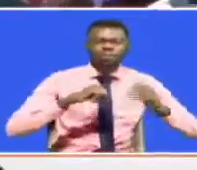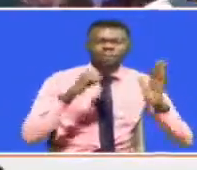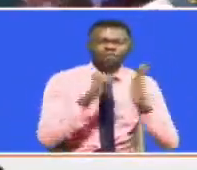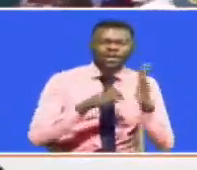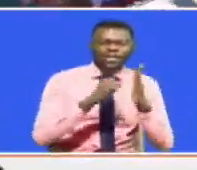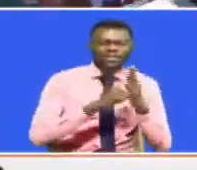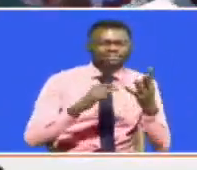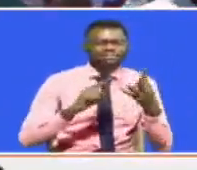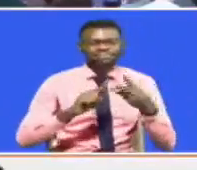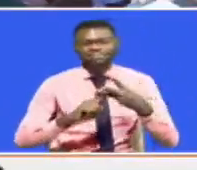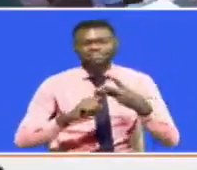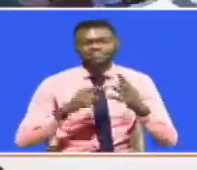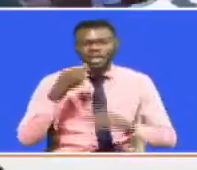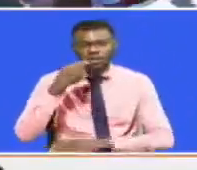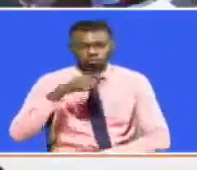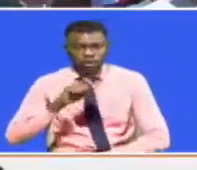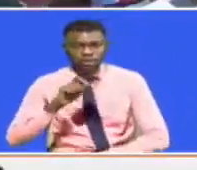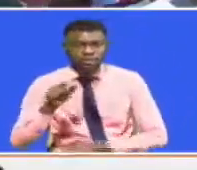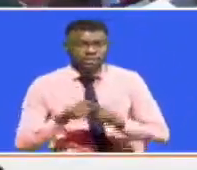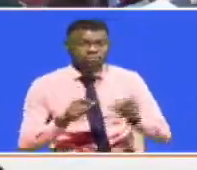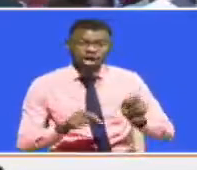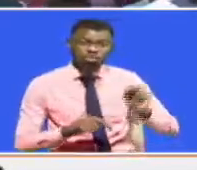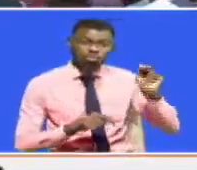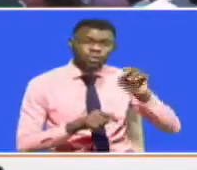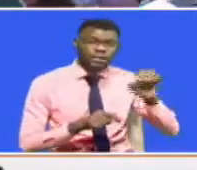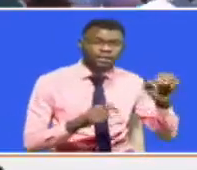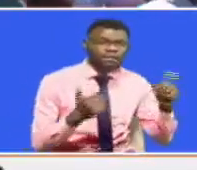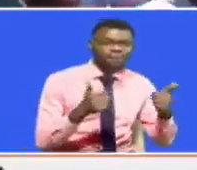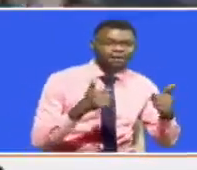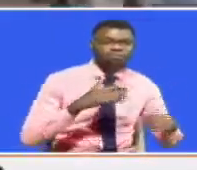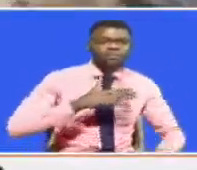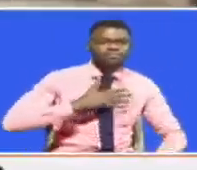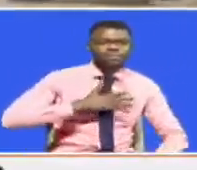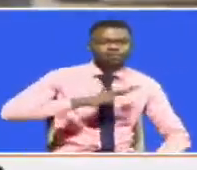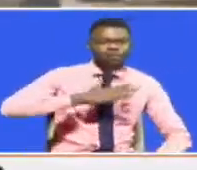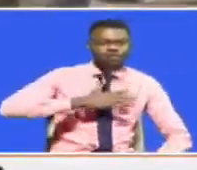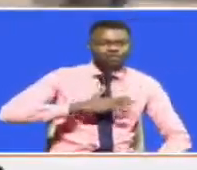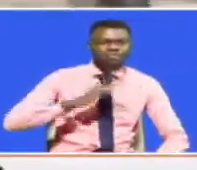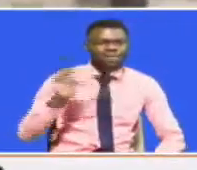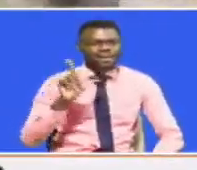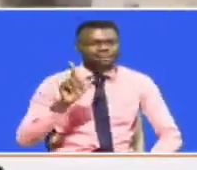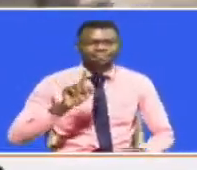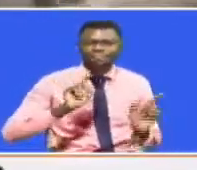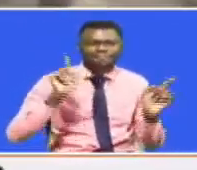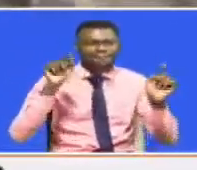the northeastern region of the country and Samburu and Laikipia counties.